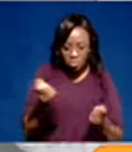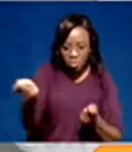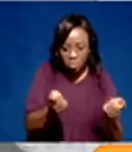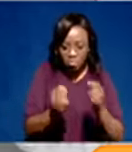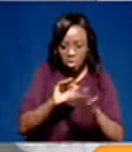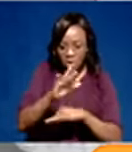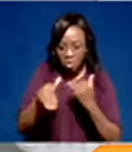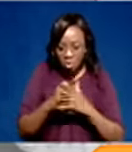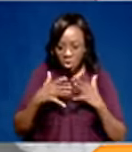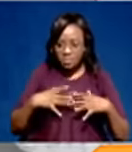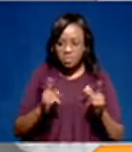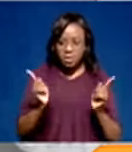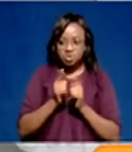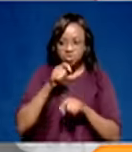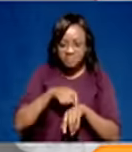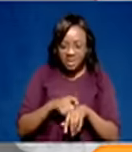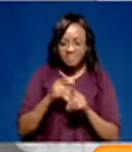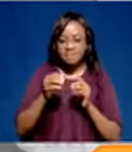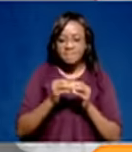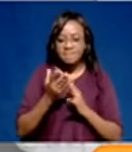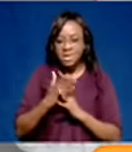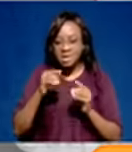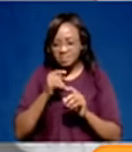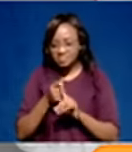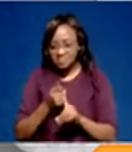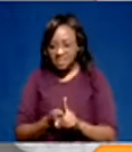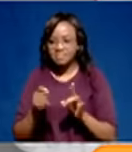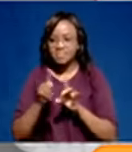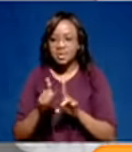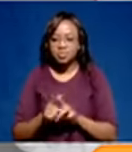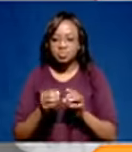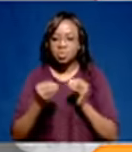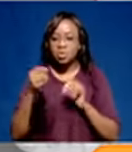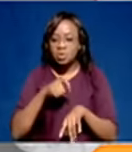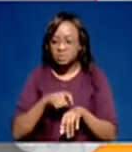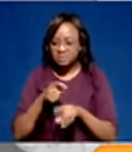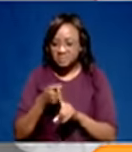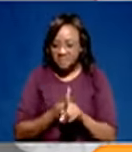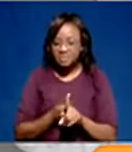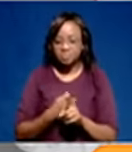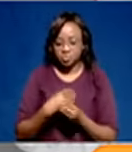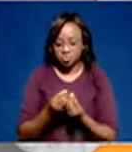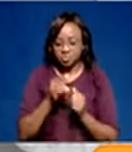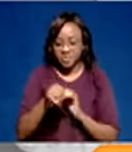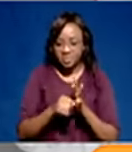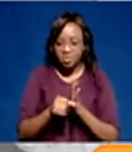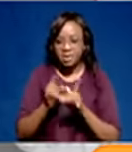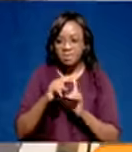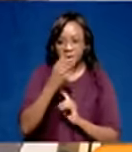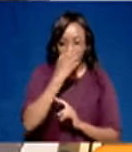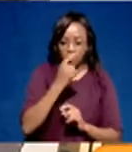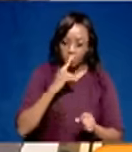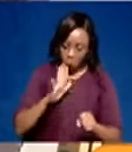short-term, medium-term and long-term measures to deal with the vice. The president is also said to have committed to respect the rule of